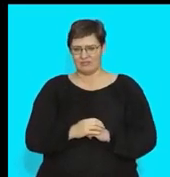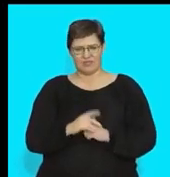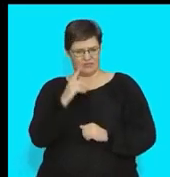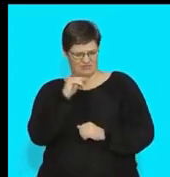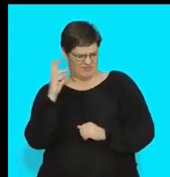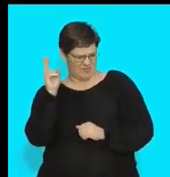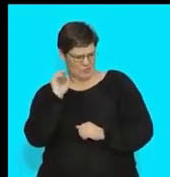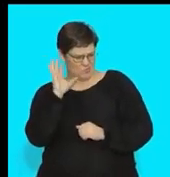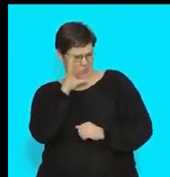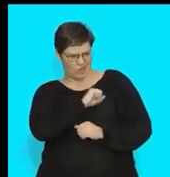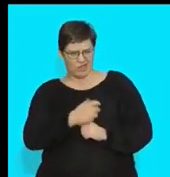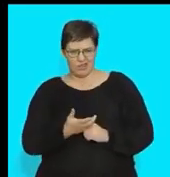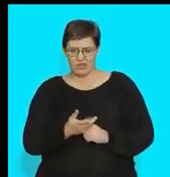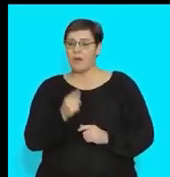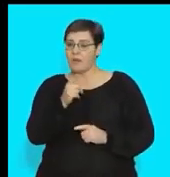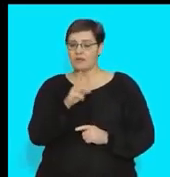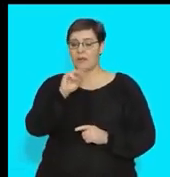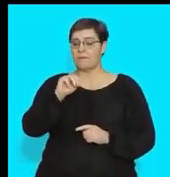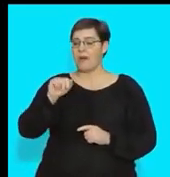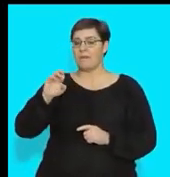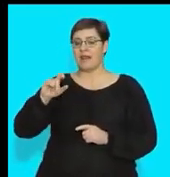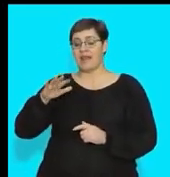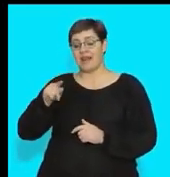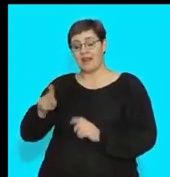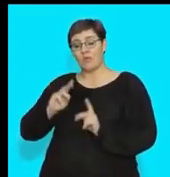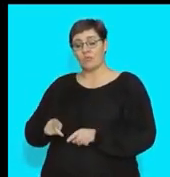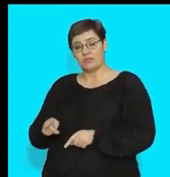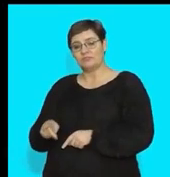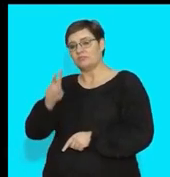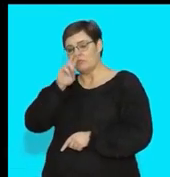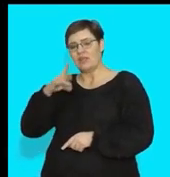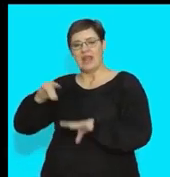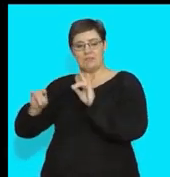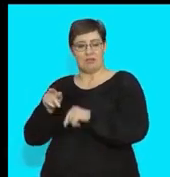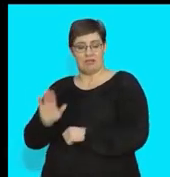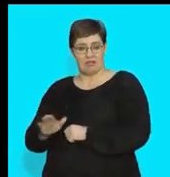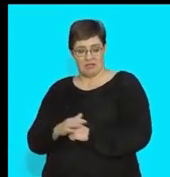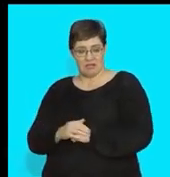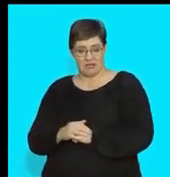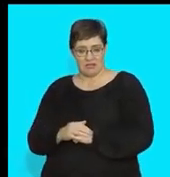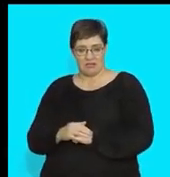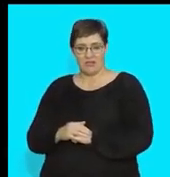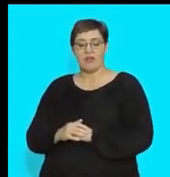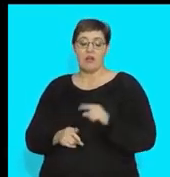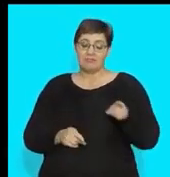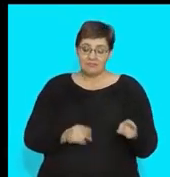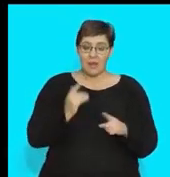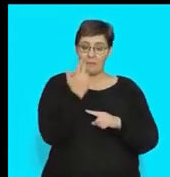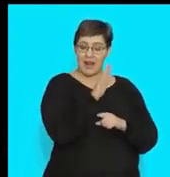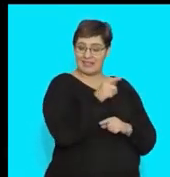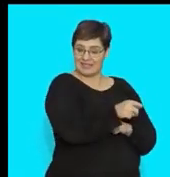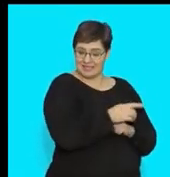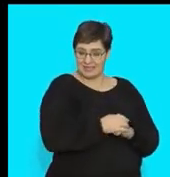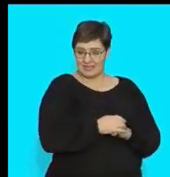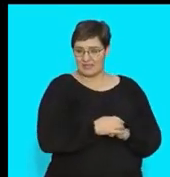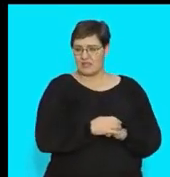weird, all right, but when we looked at mammalian tissue, we looked at an animal cell. So when you look at plant tissue, and guys, sometimes